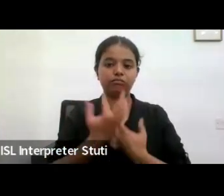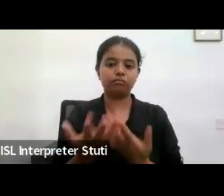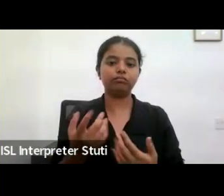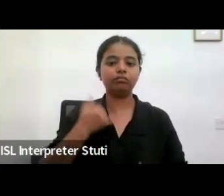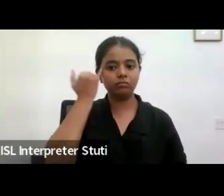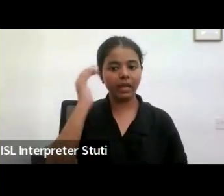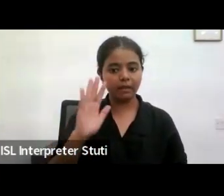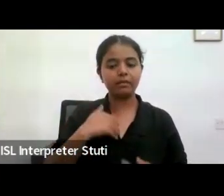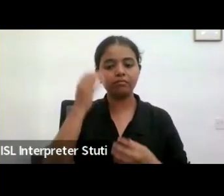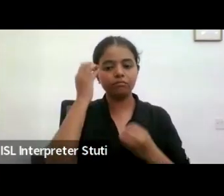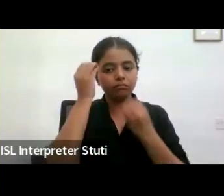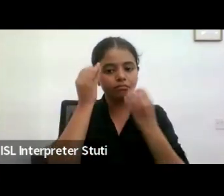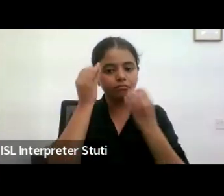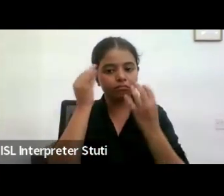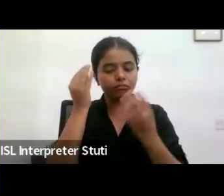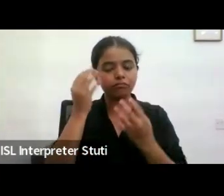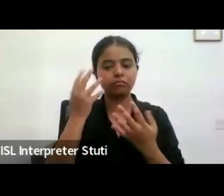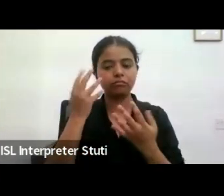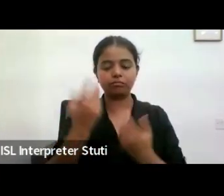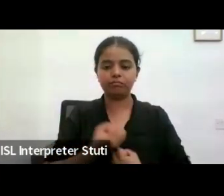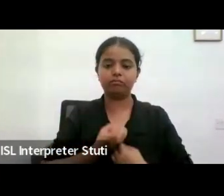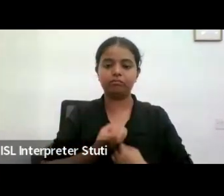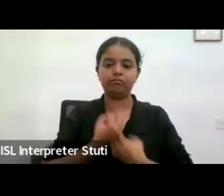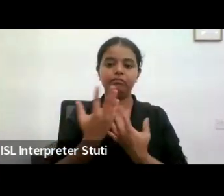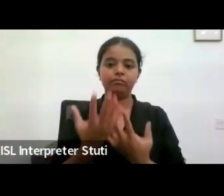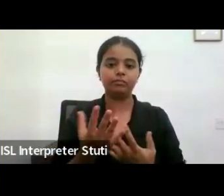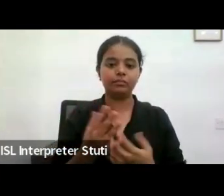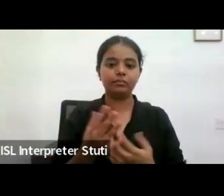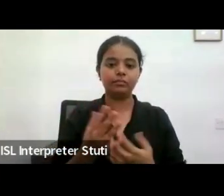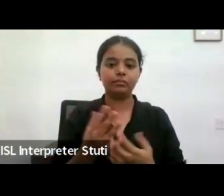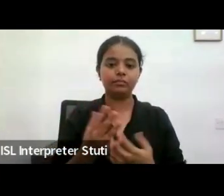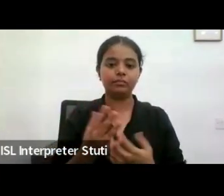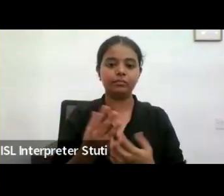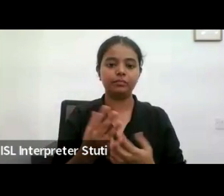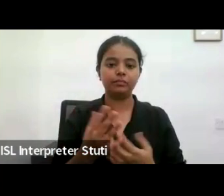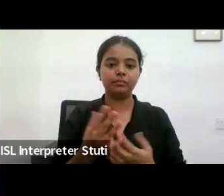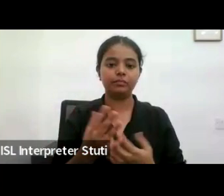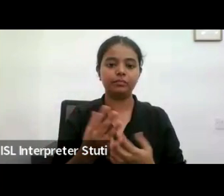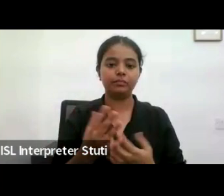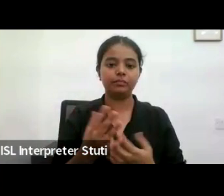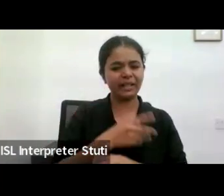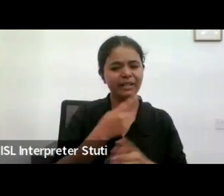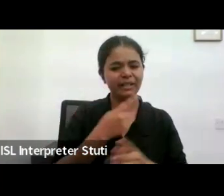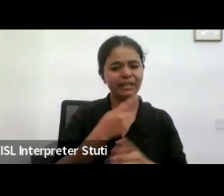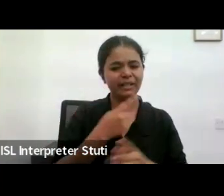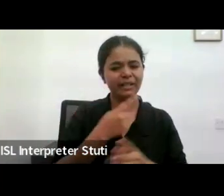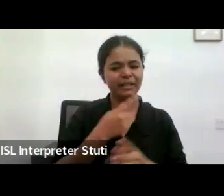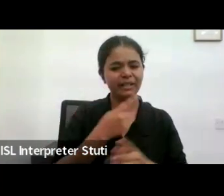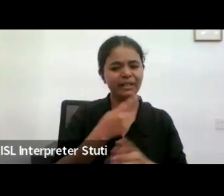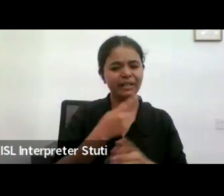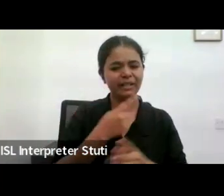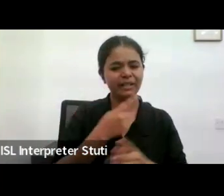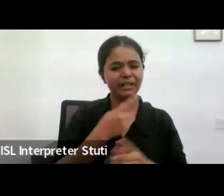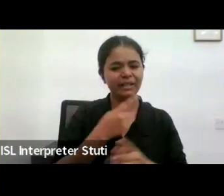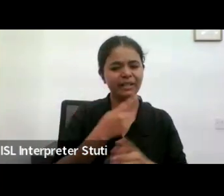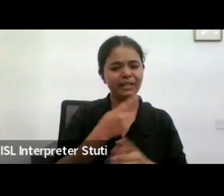we are talking about involving the child in making care plans, in really asking her, discussing